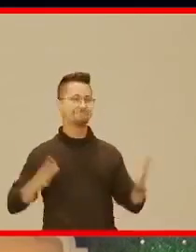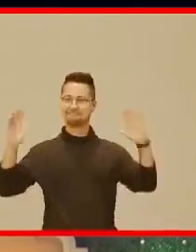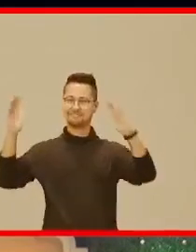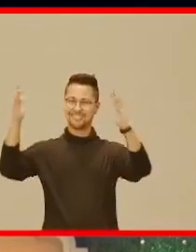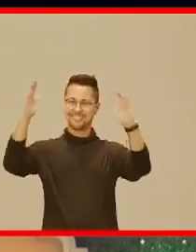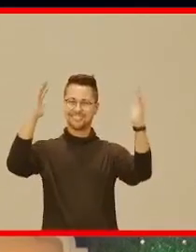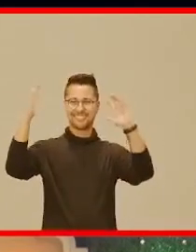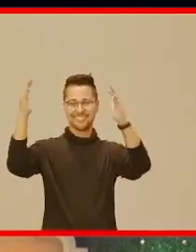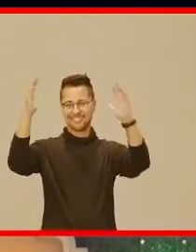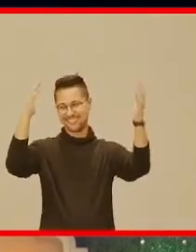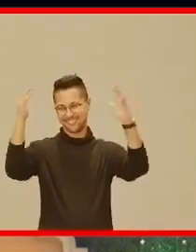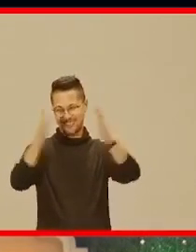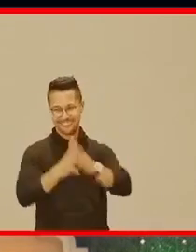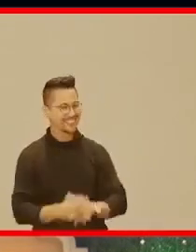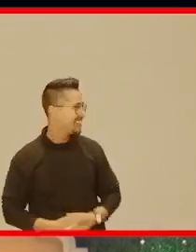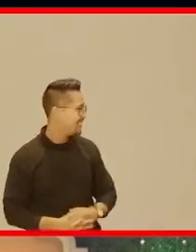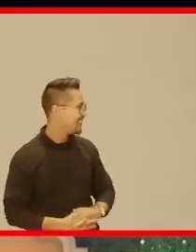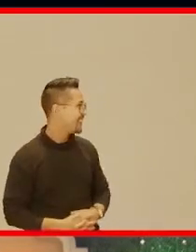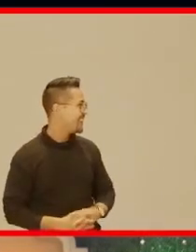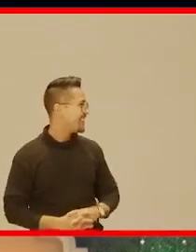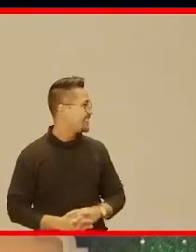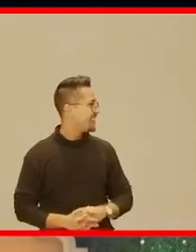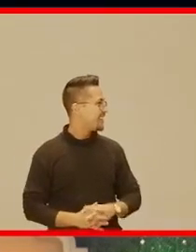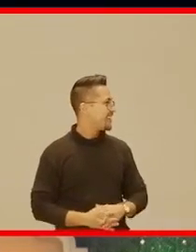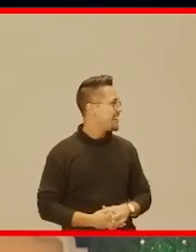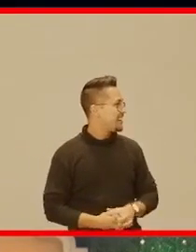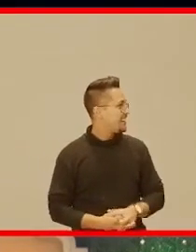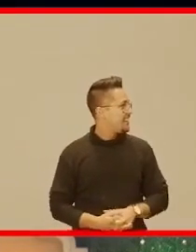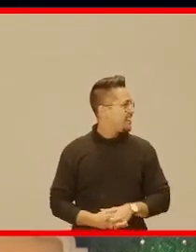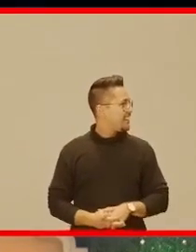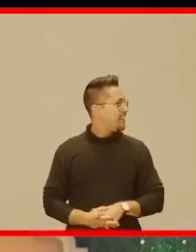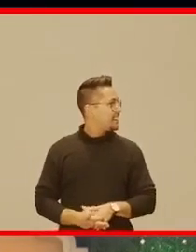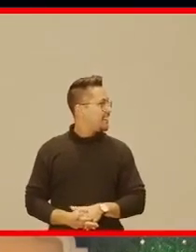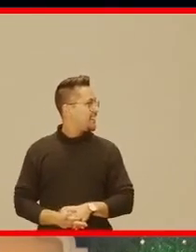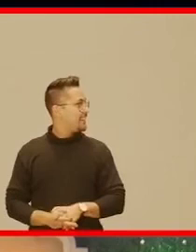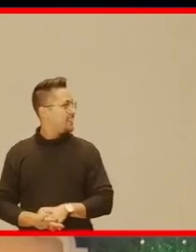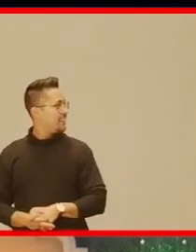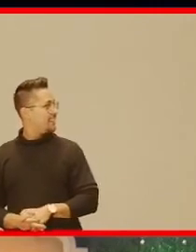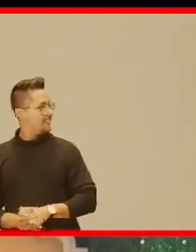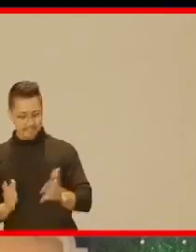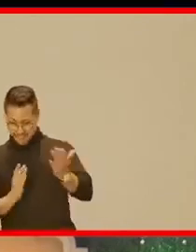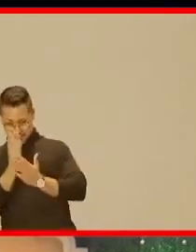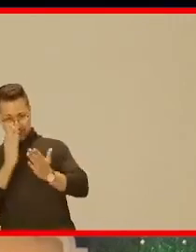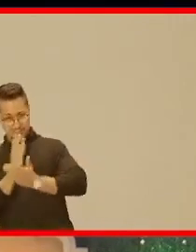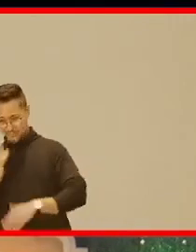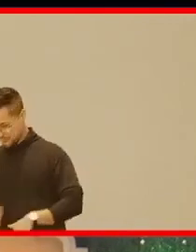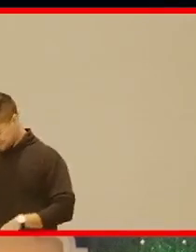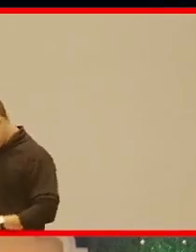All right, Joe.